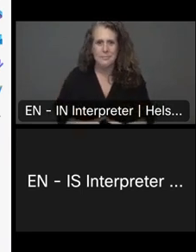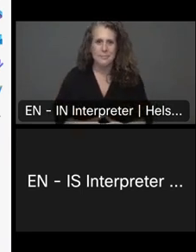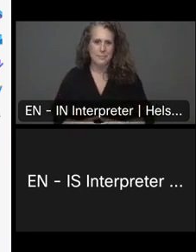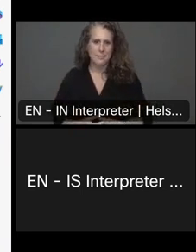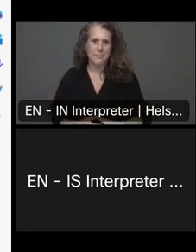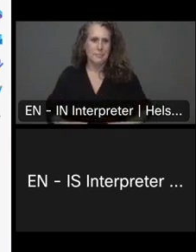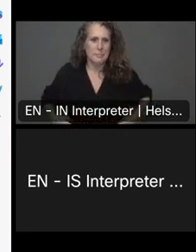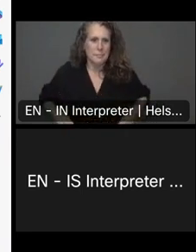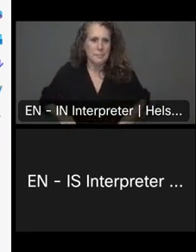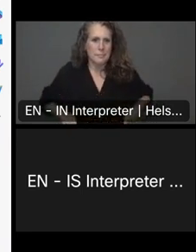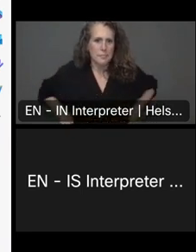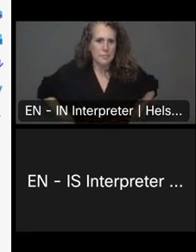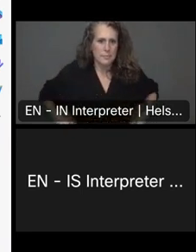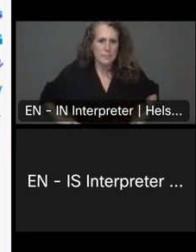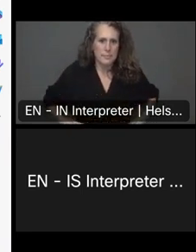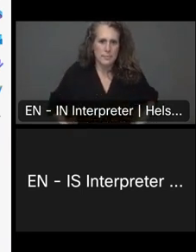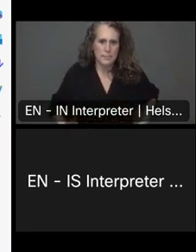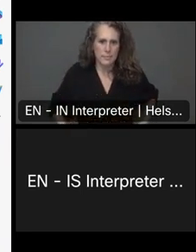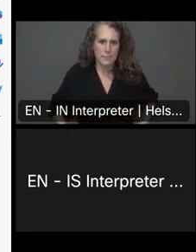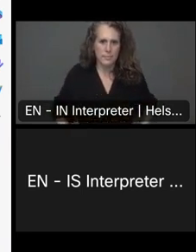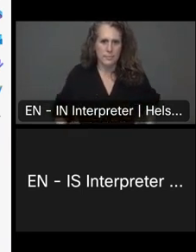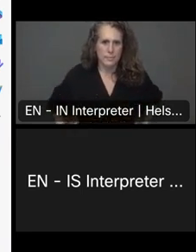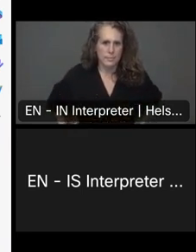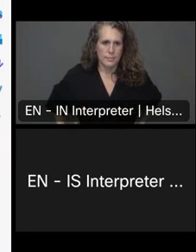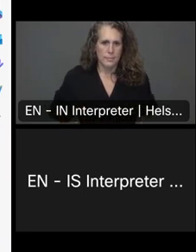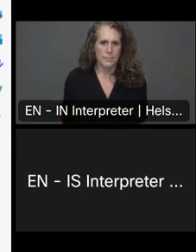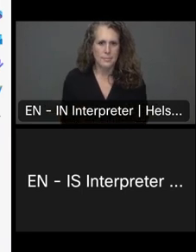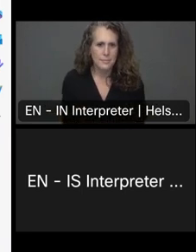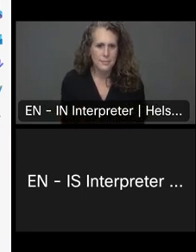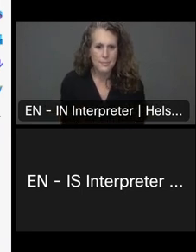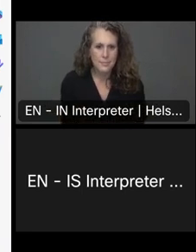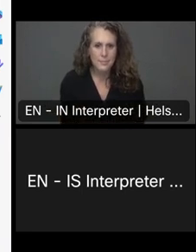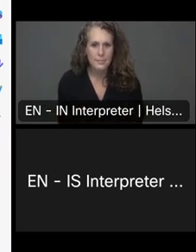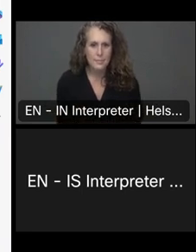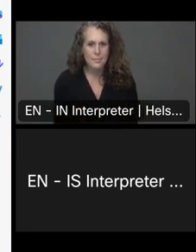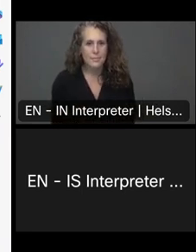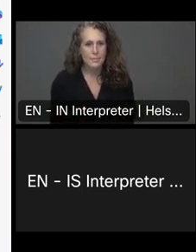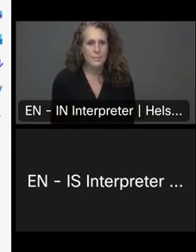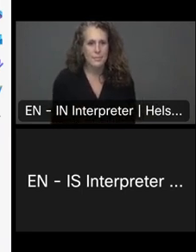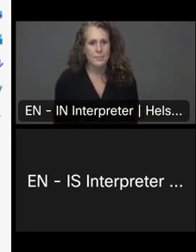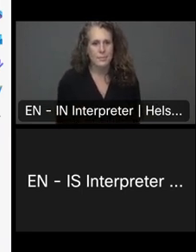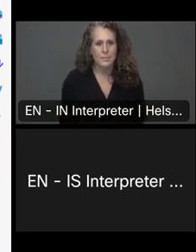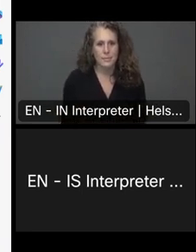English temperament. It is pleasant to believe that it owes its success with us, at least the upper crust